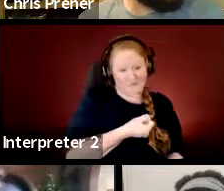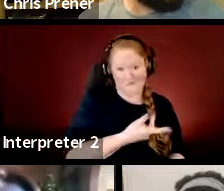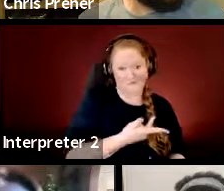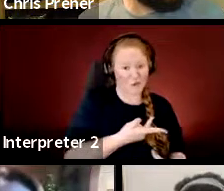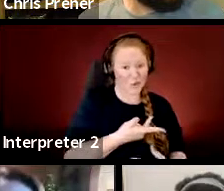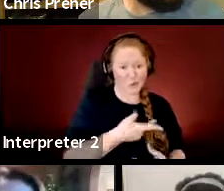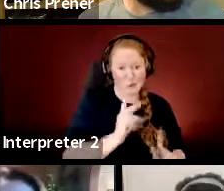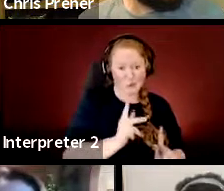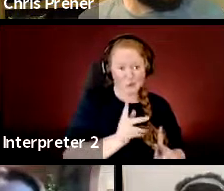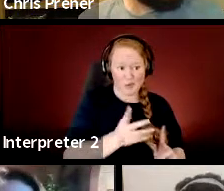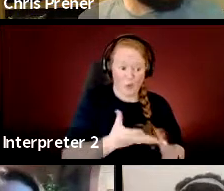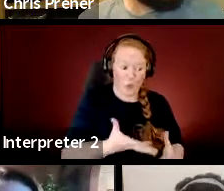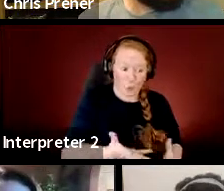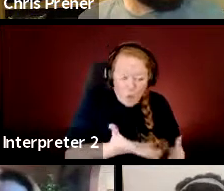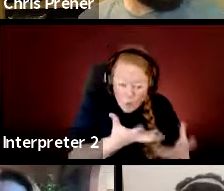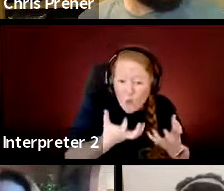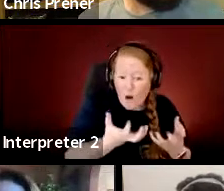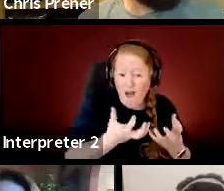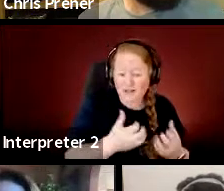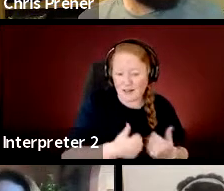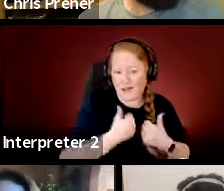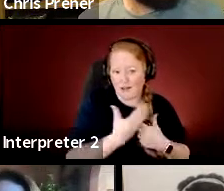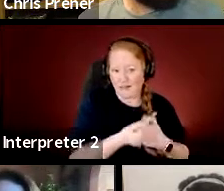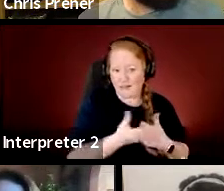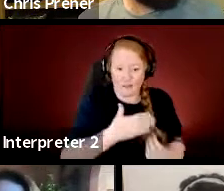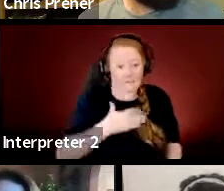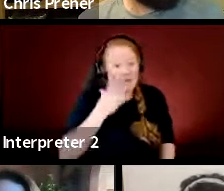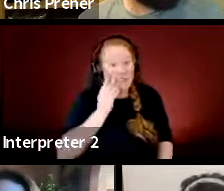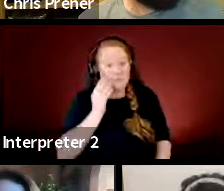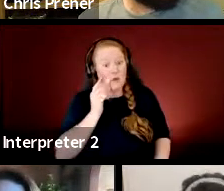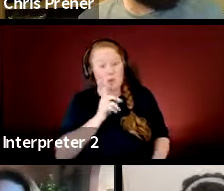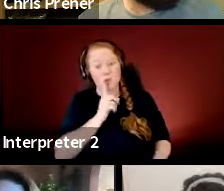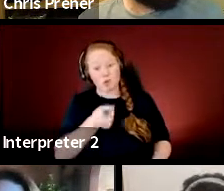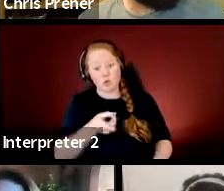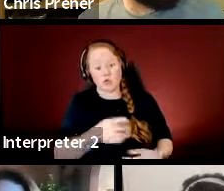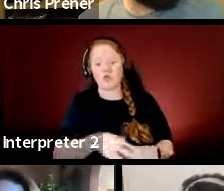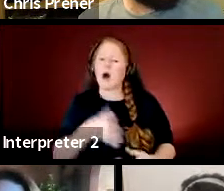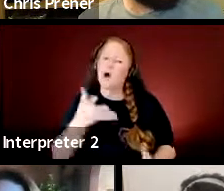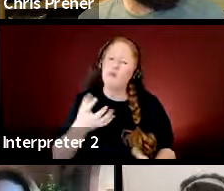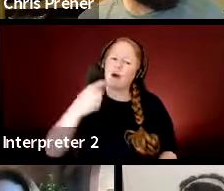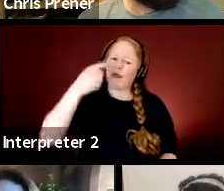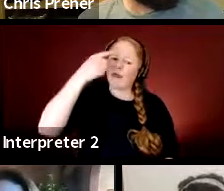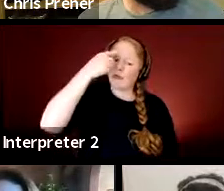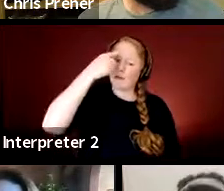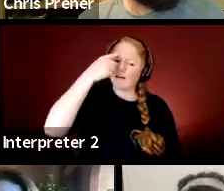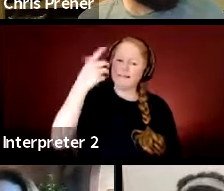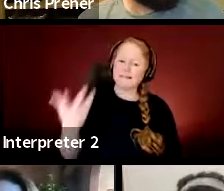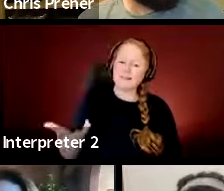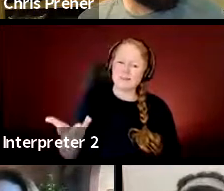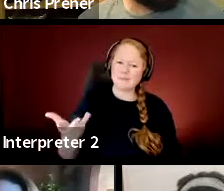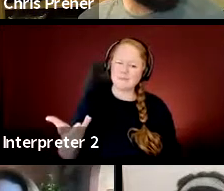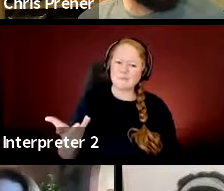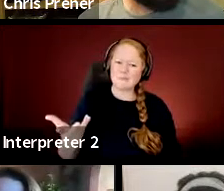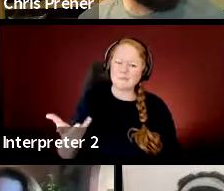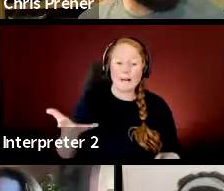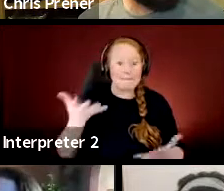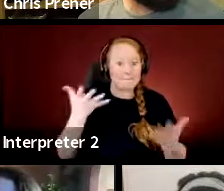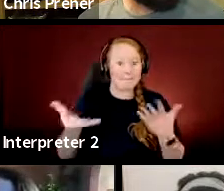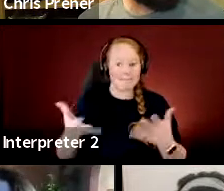been true. And I want to think about whether we could make the